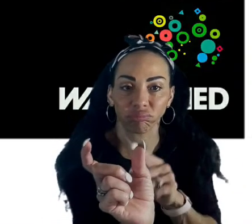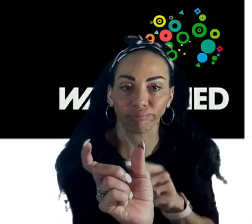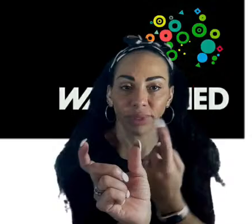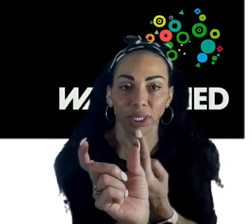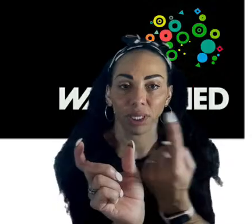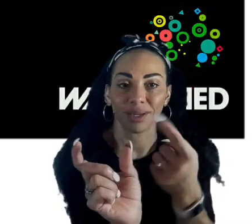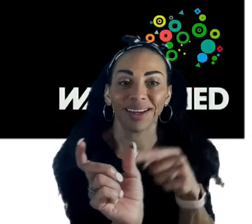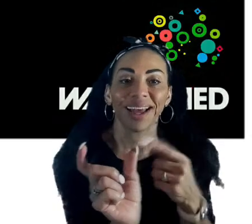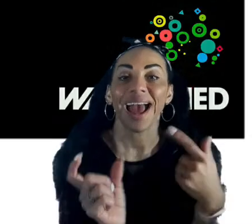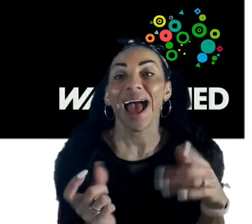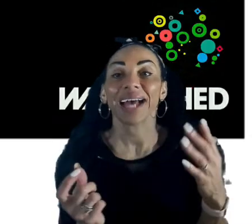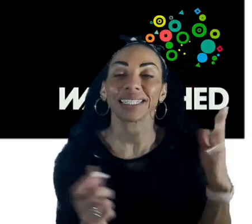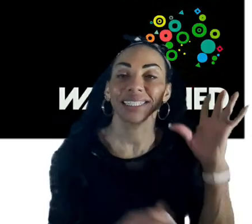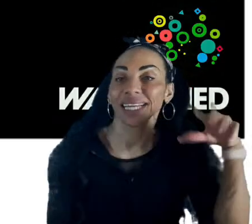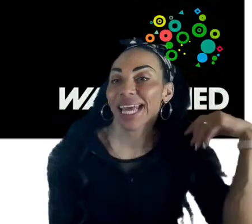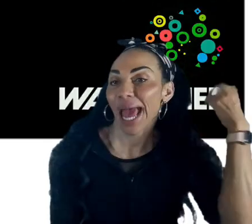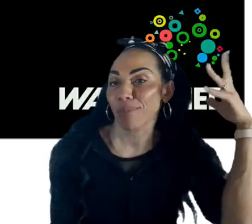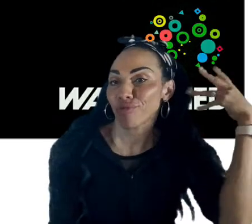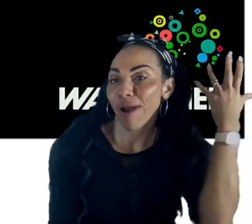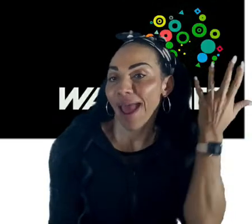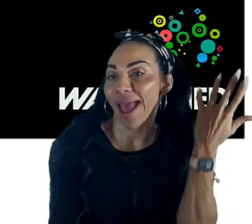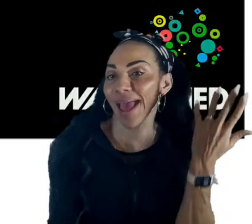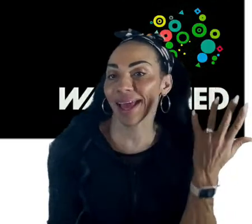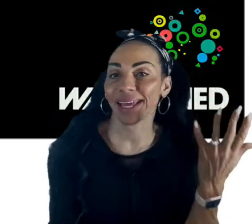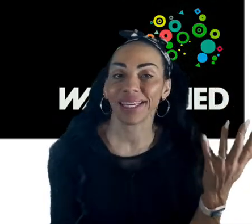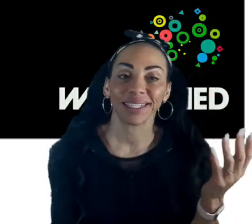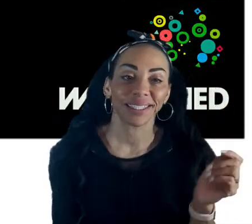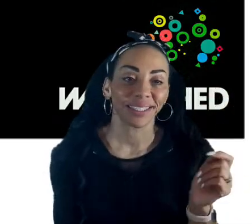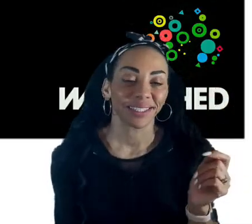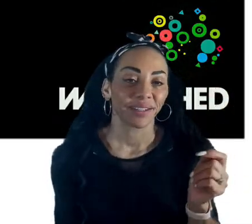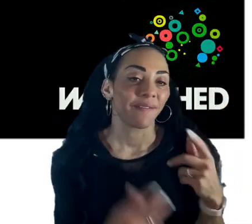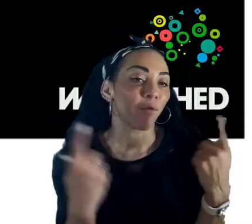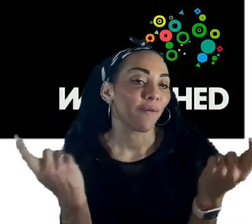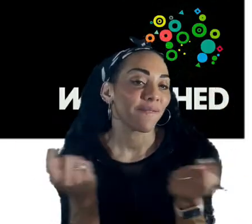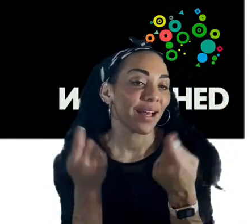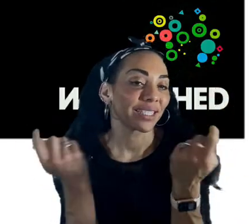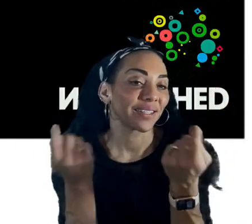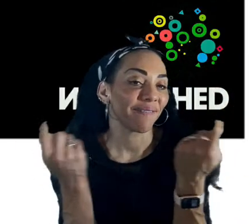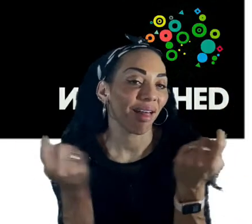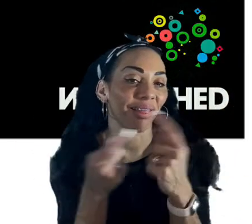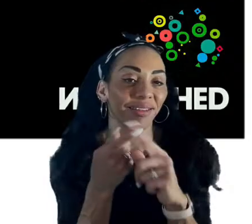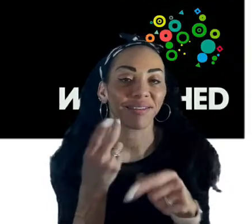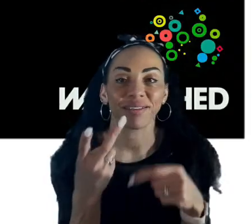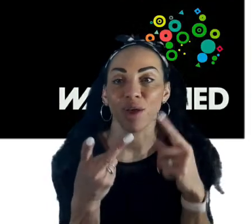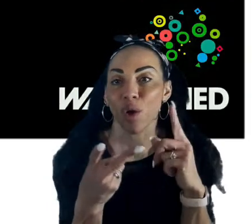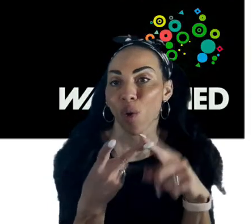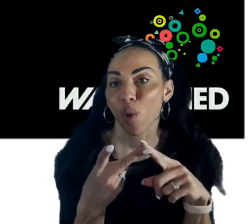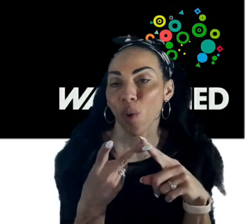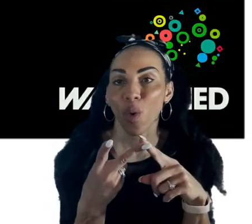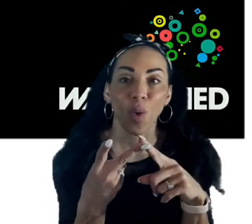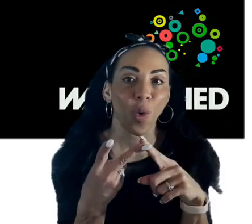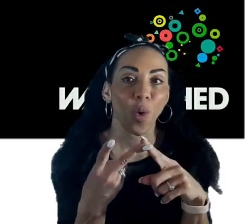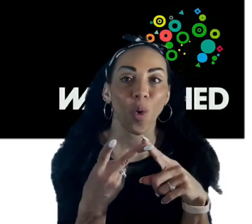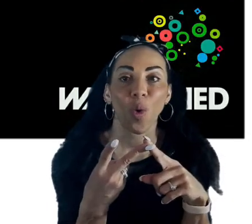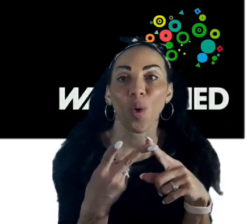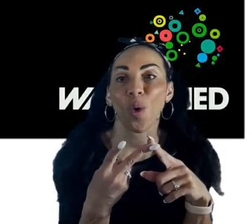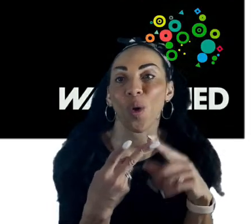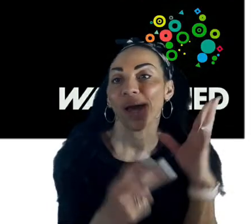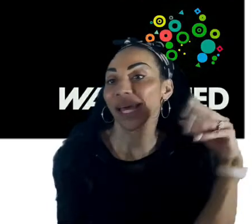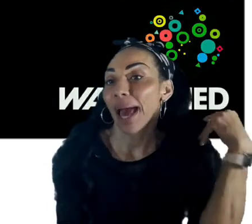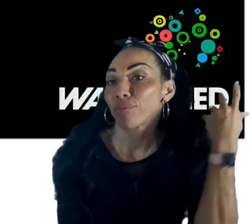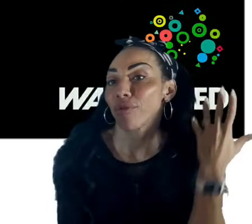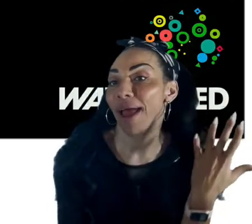cabaret performances, often in festivals or cabaret lineups or